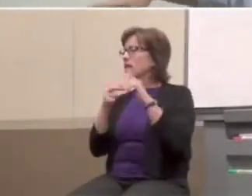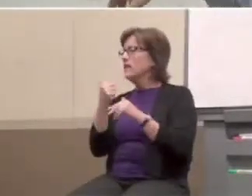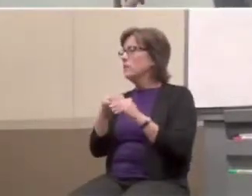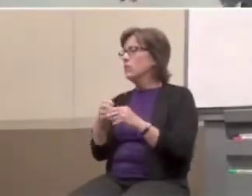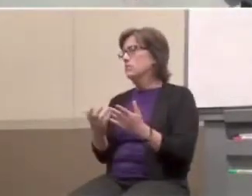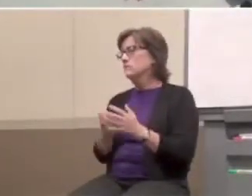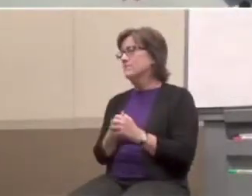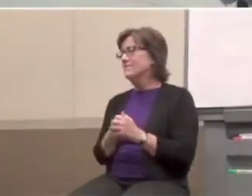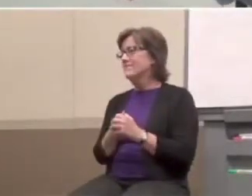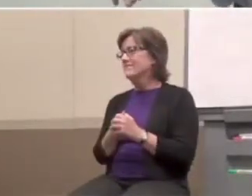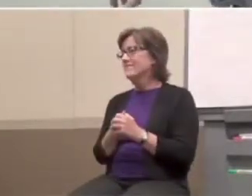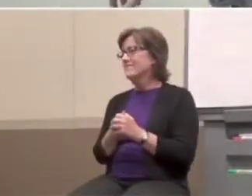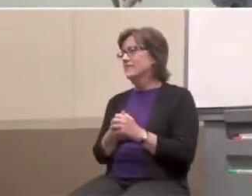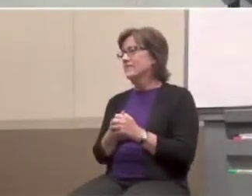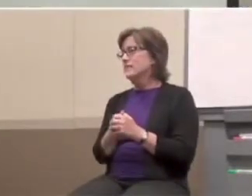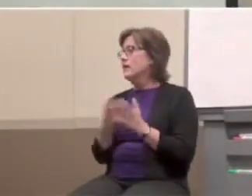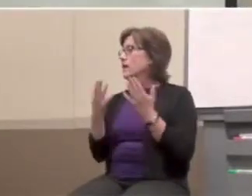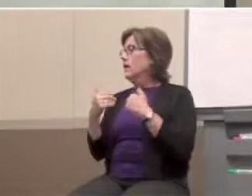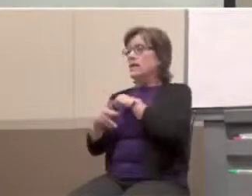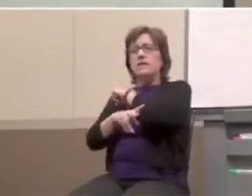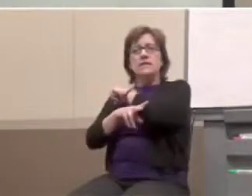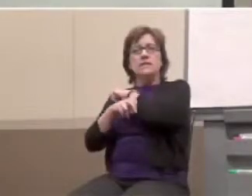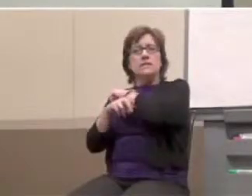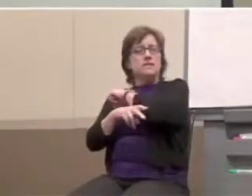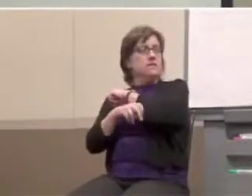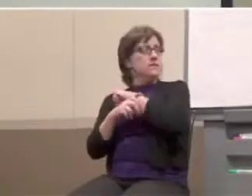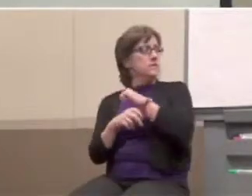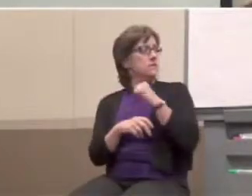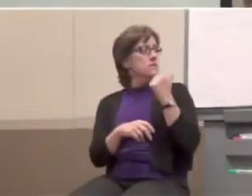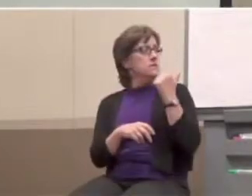Let's see here, stealing. Is stealing on here? It's not.